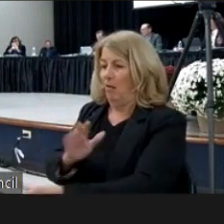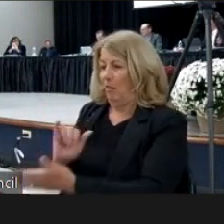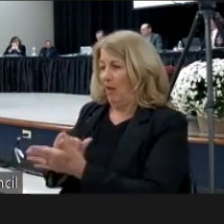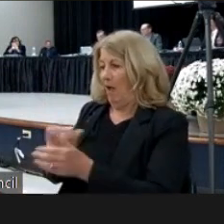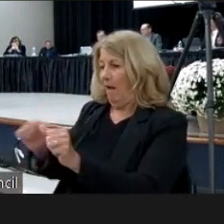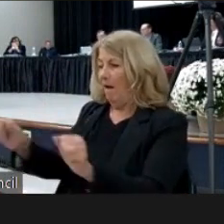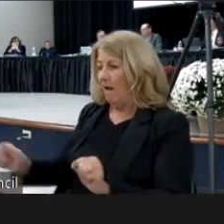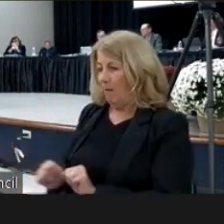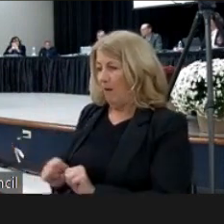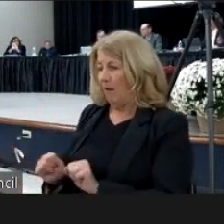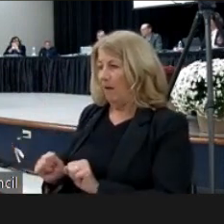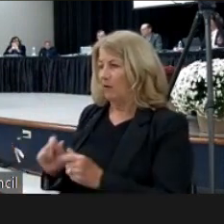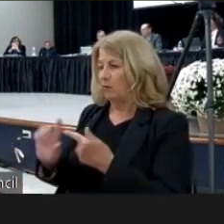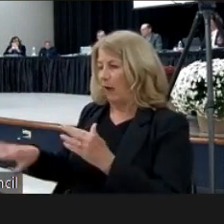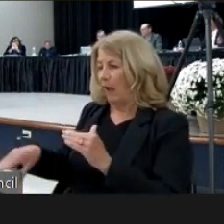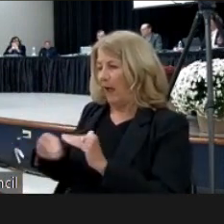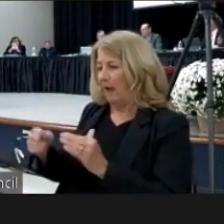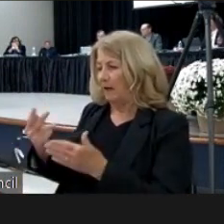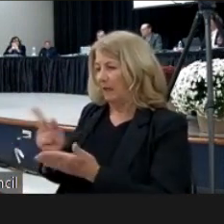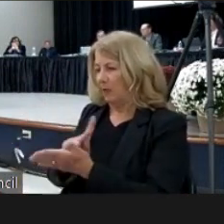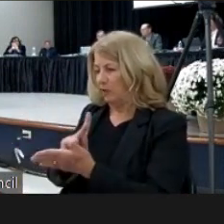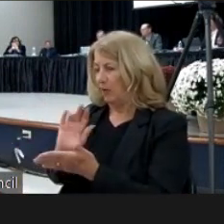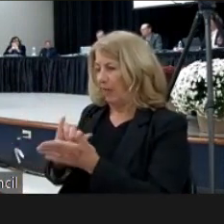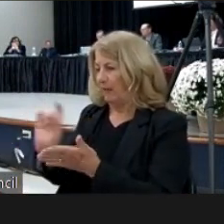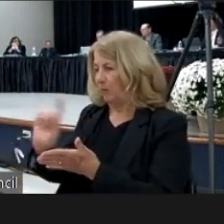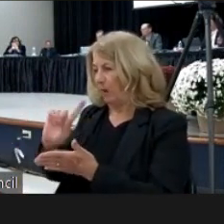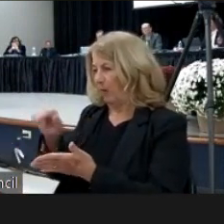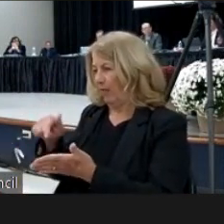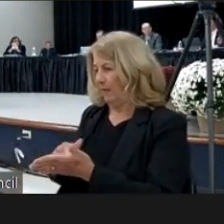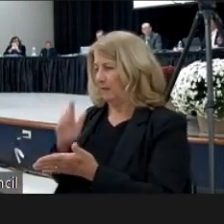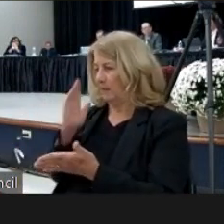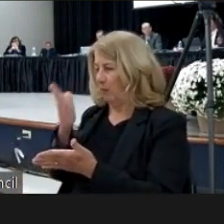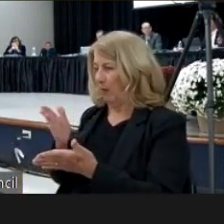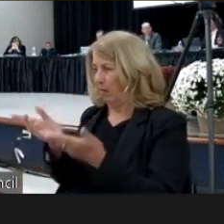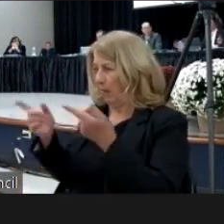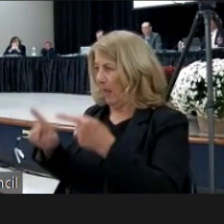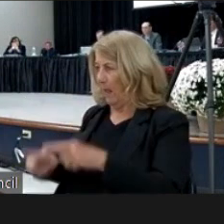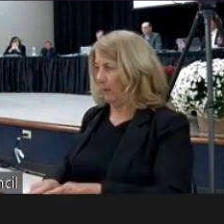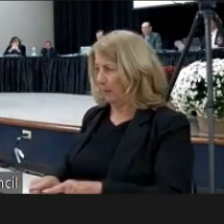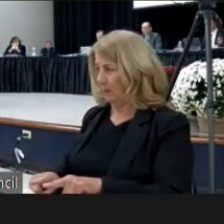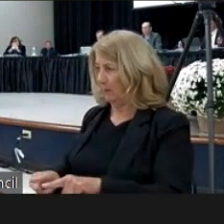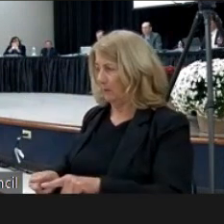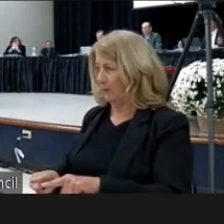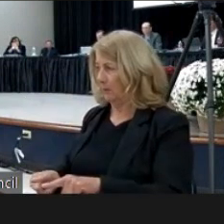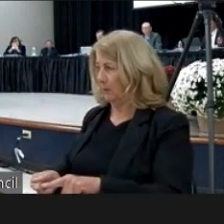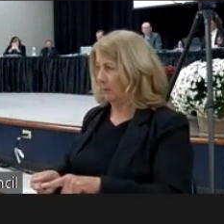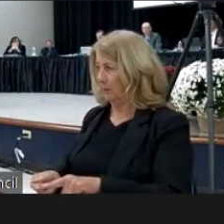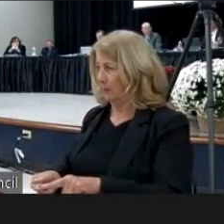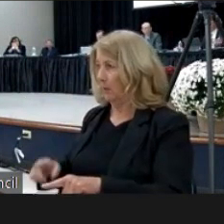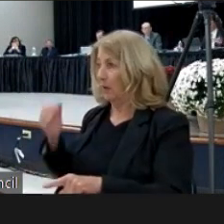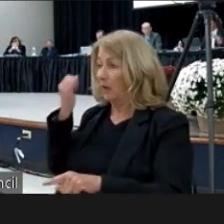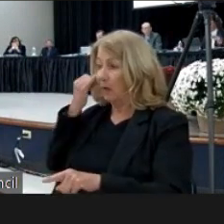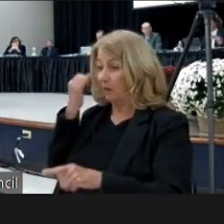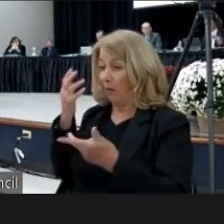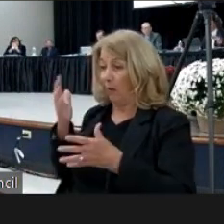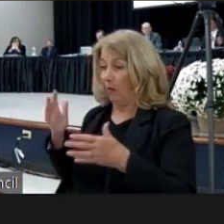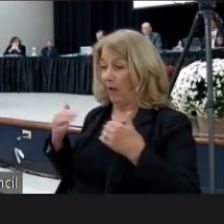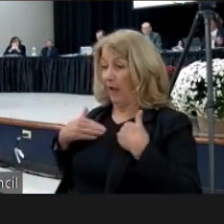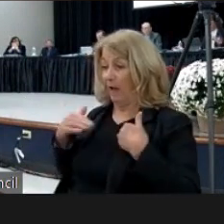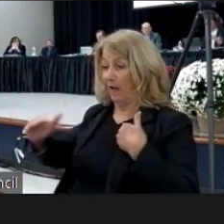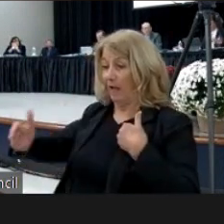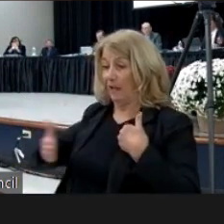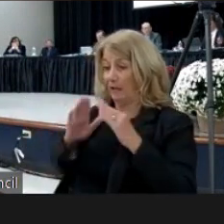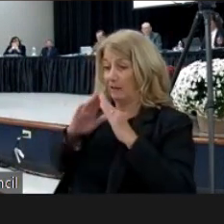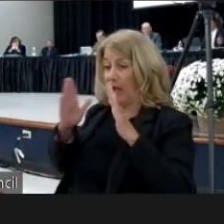And so that's when this would come into play. Because I guess, yeah, they'd want to put a full kitchen in there. I guess if they already have a guest house without